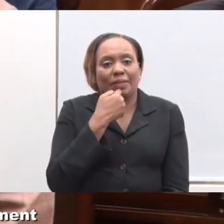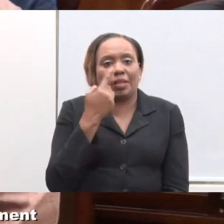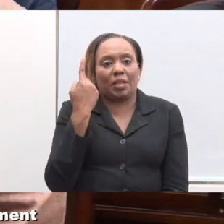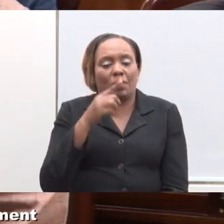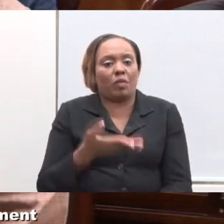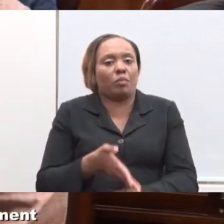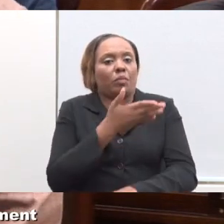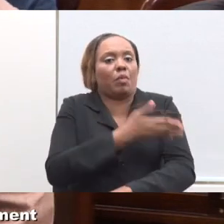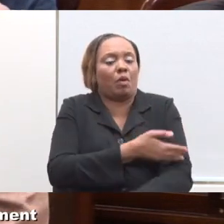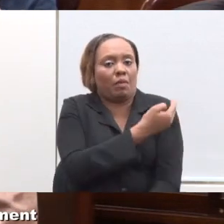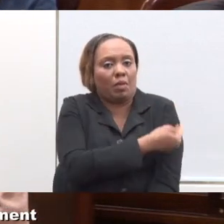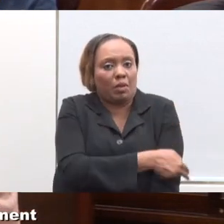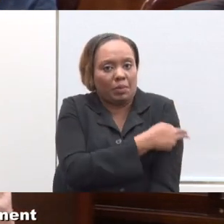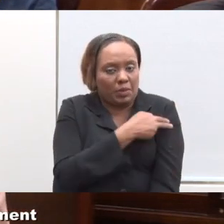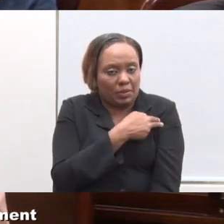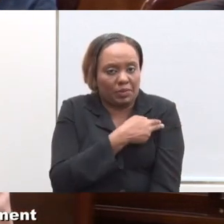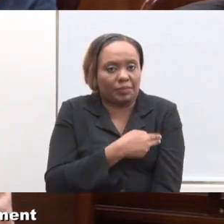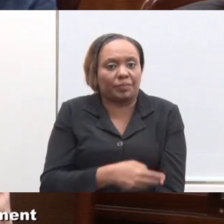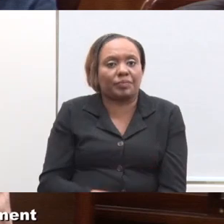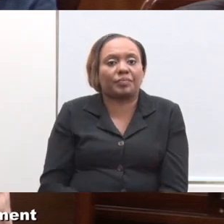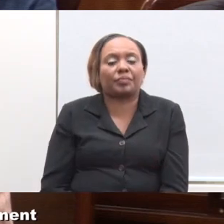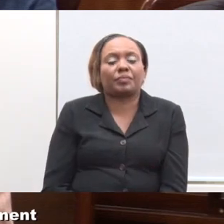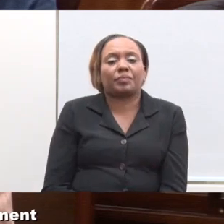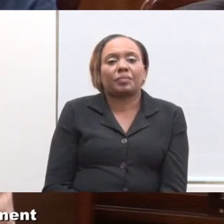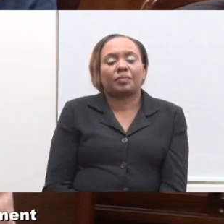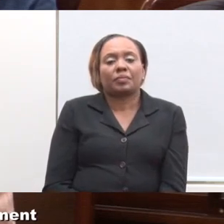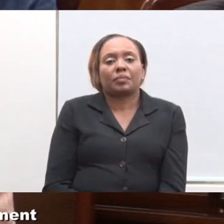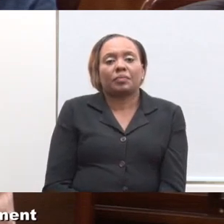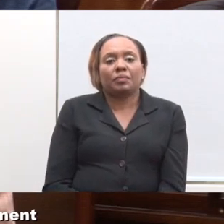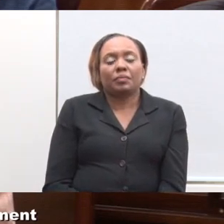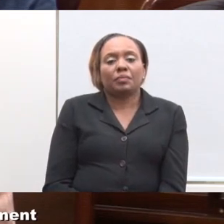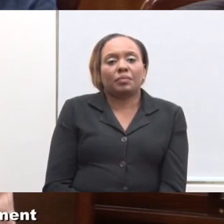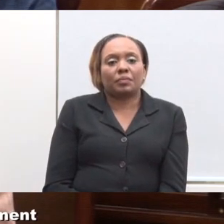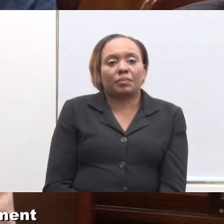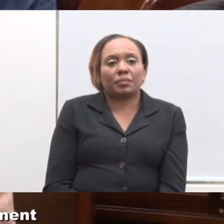capacity. One, Mr. Speaker,